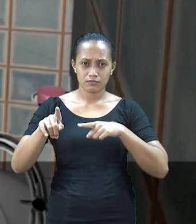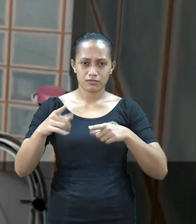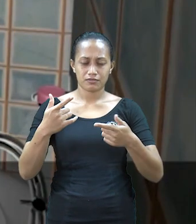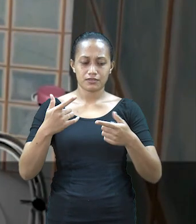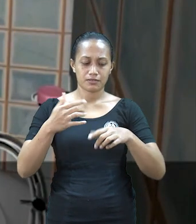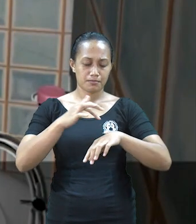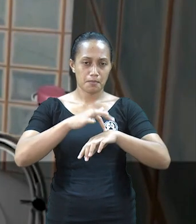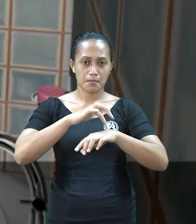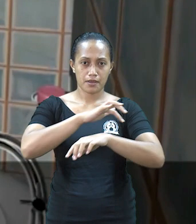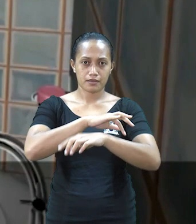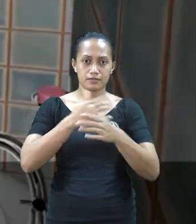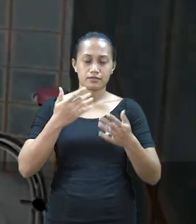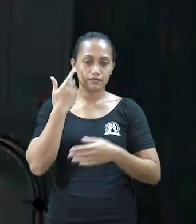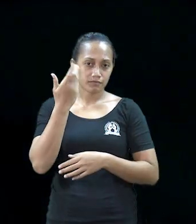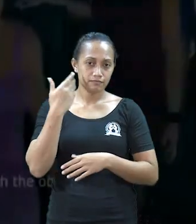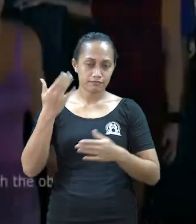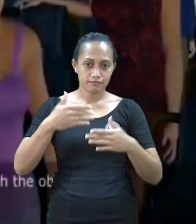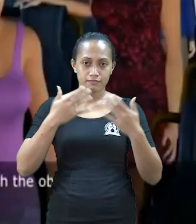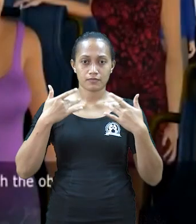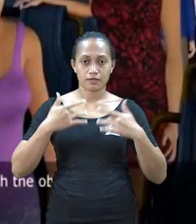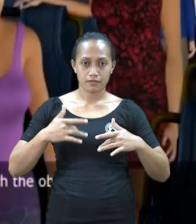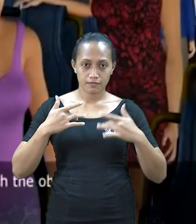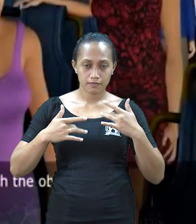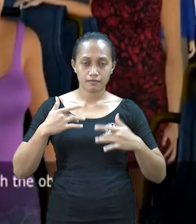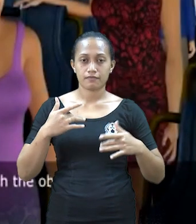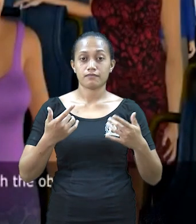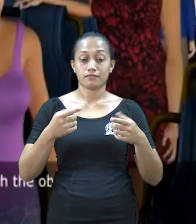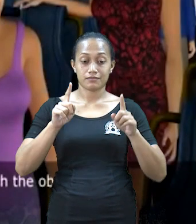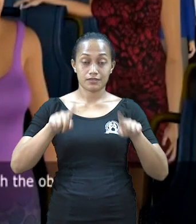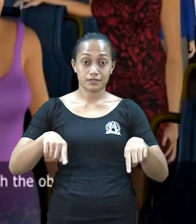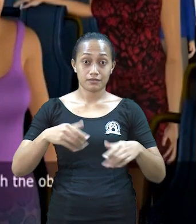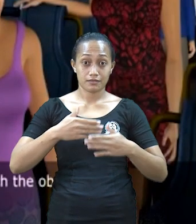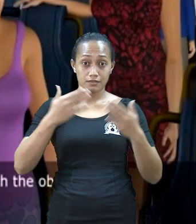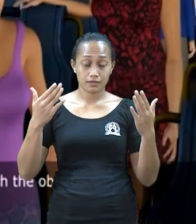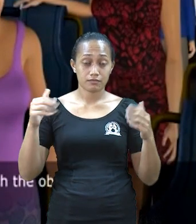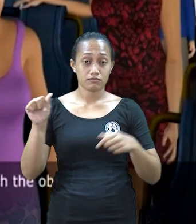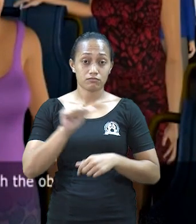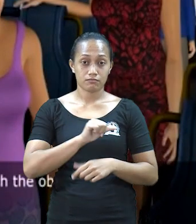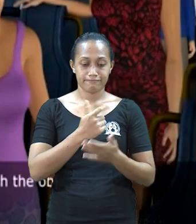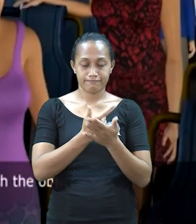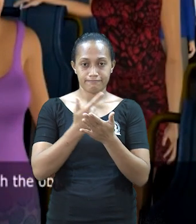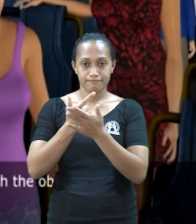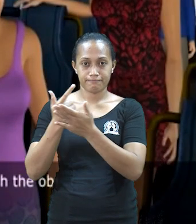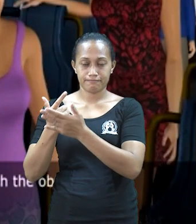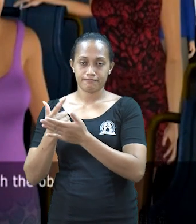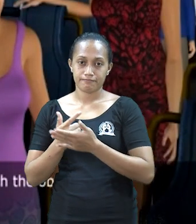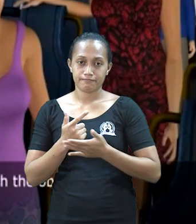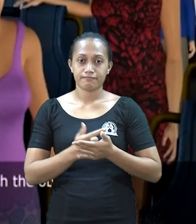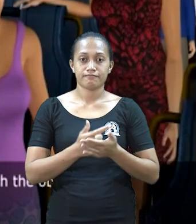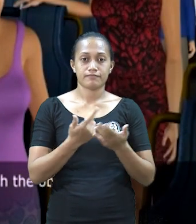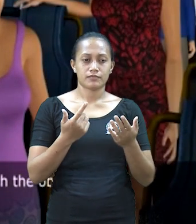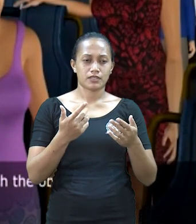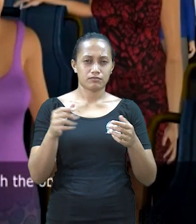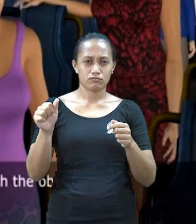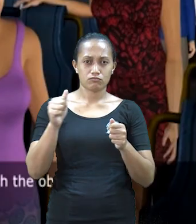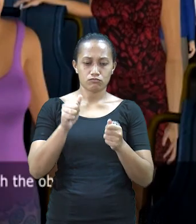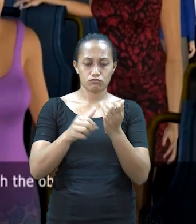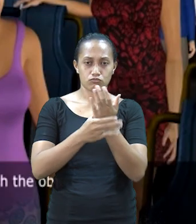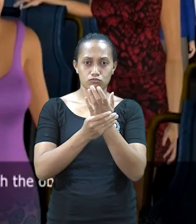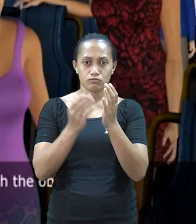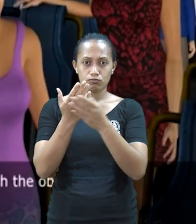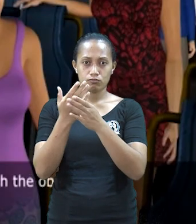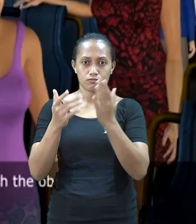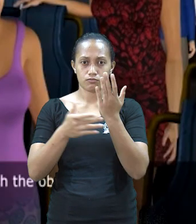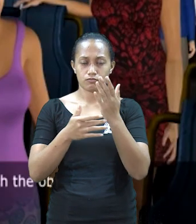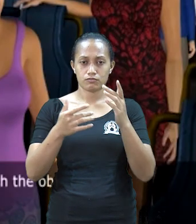essential part in our daily life. On starting our day, we use many things. While handling them,